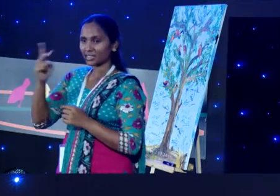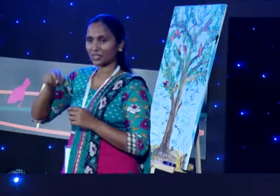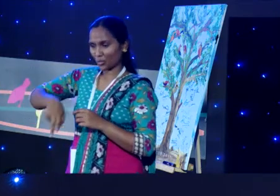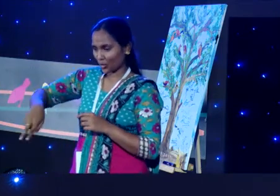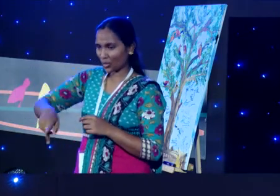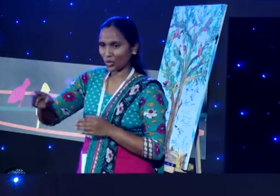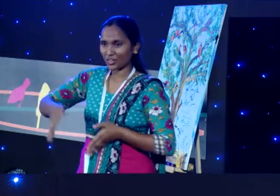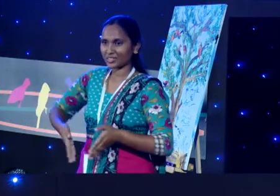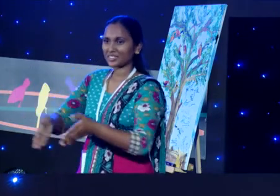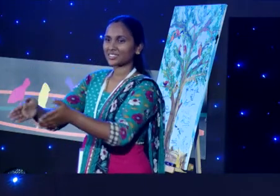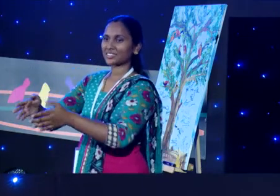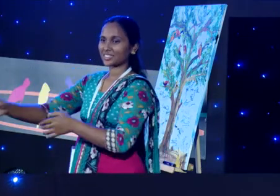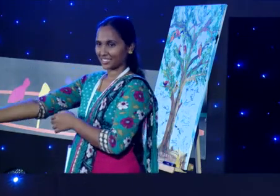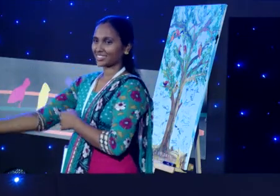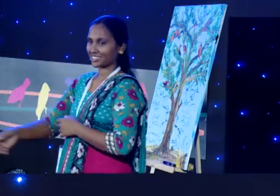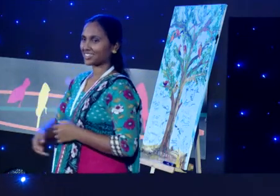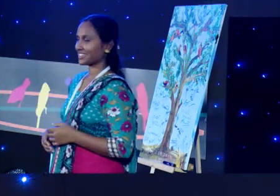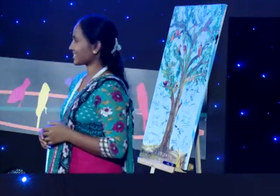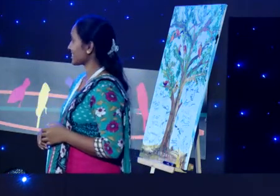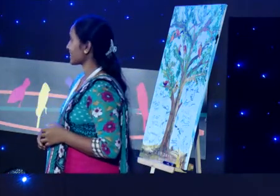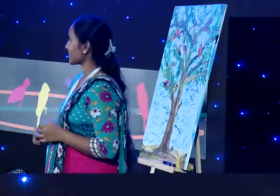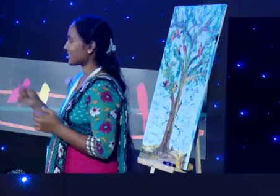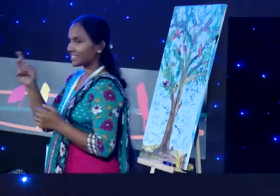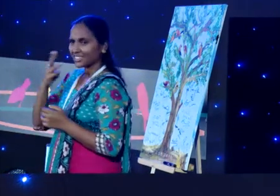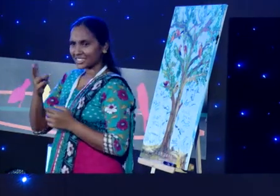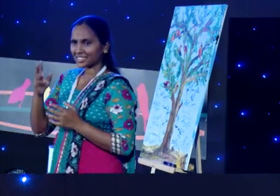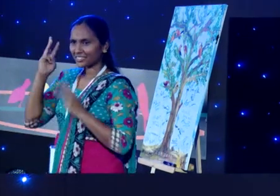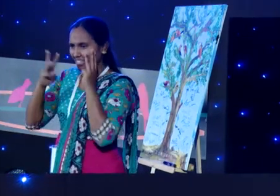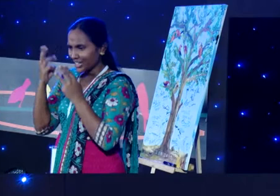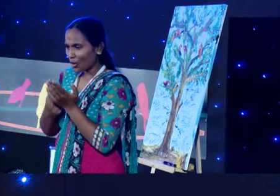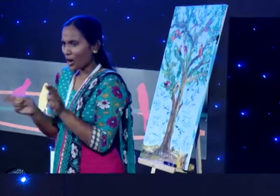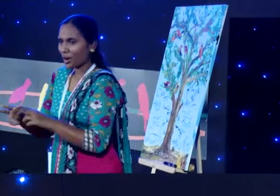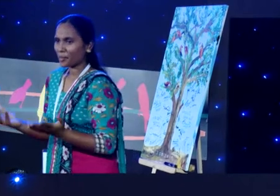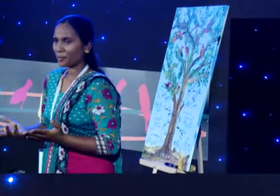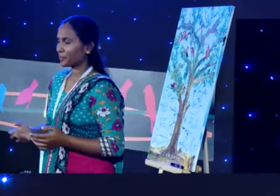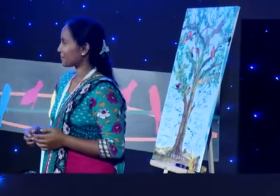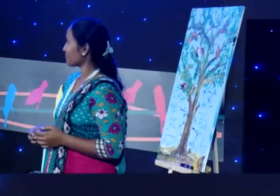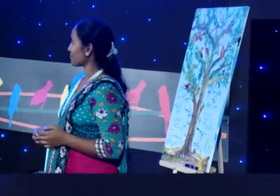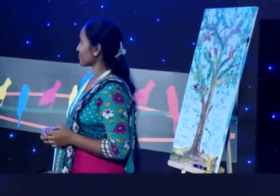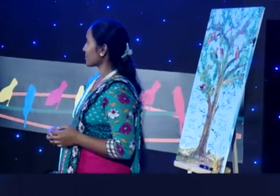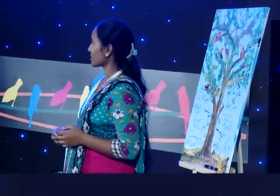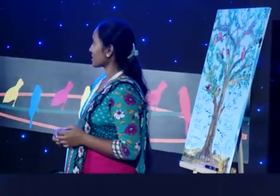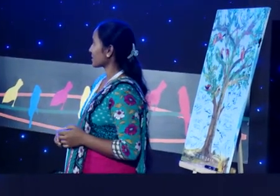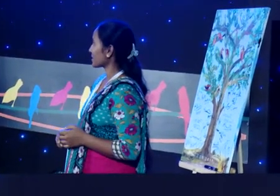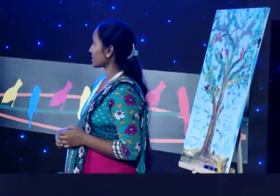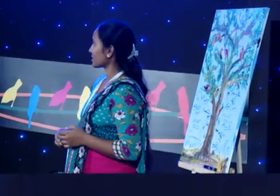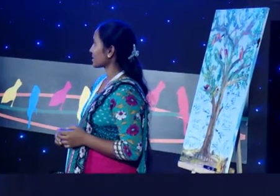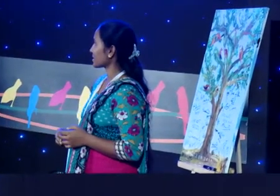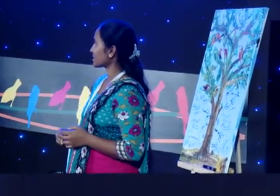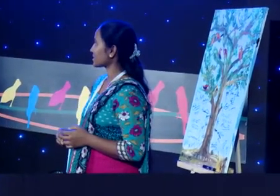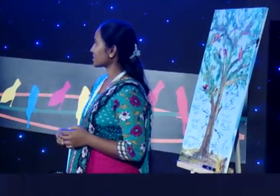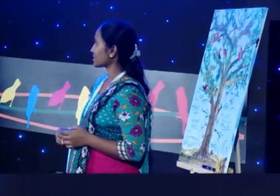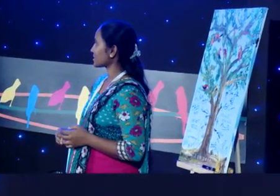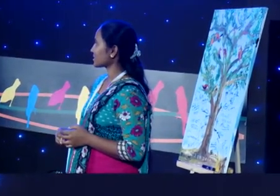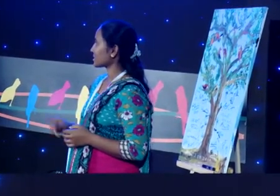road and just wonder, like, what's happening? And one fine day, I was just walking down, and I meet this guy who is holding this